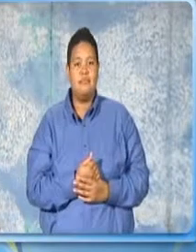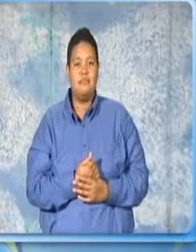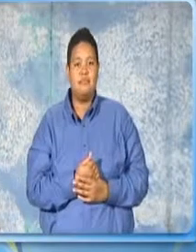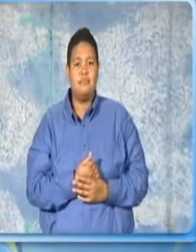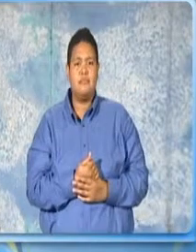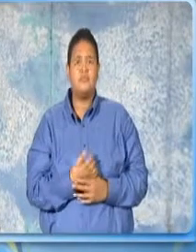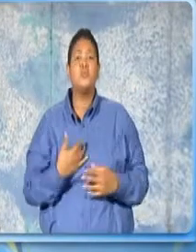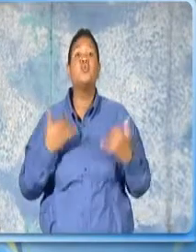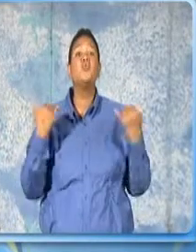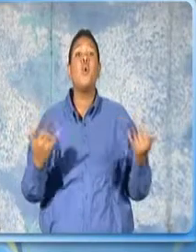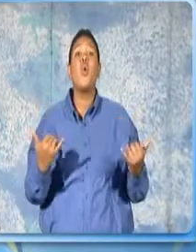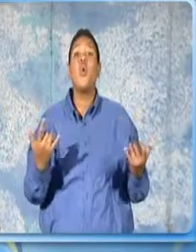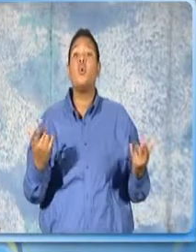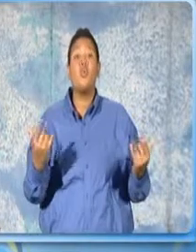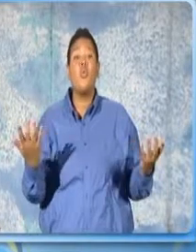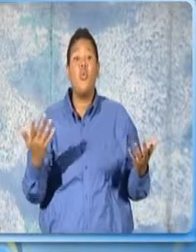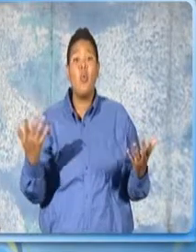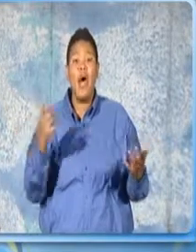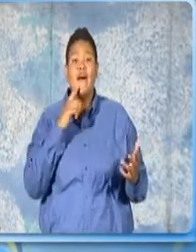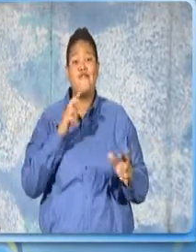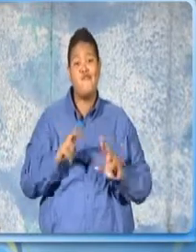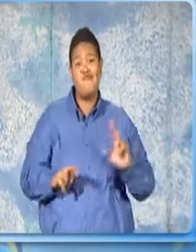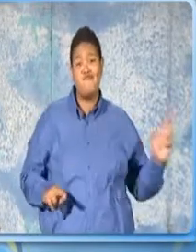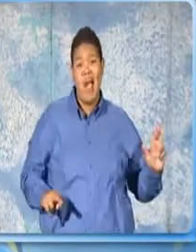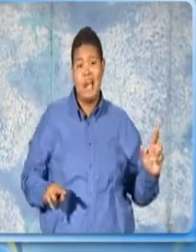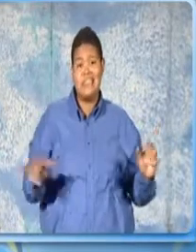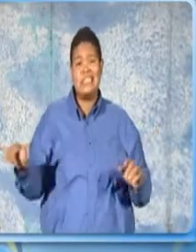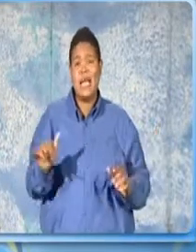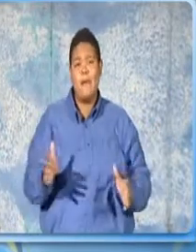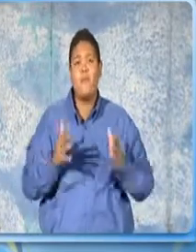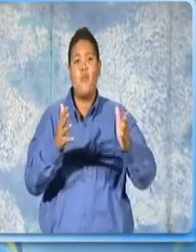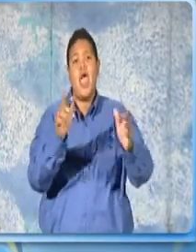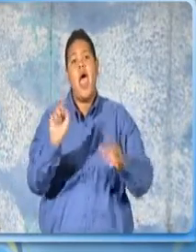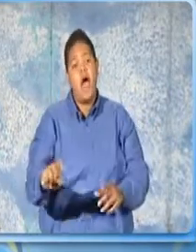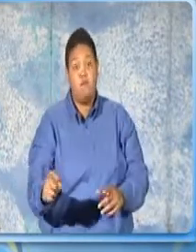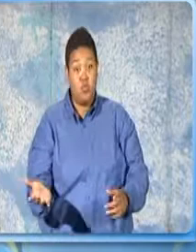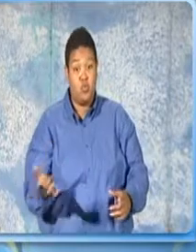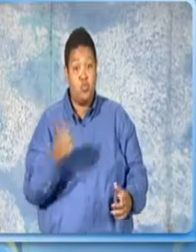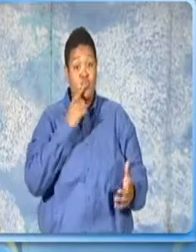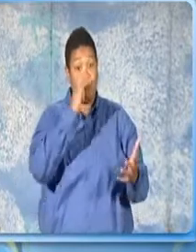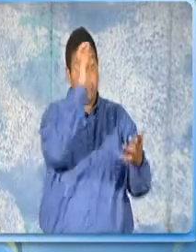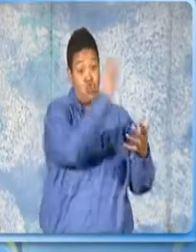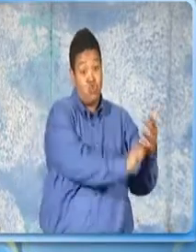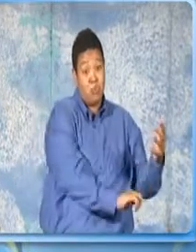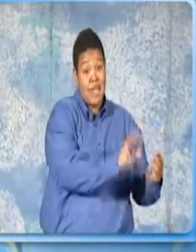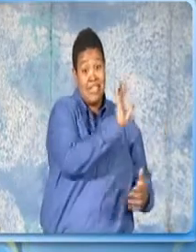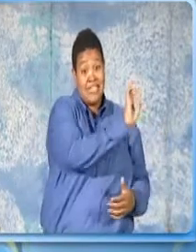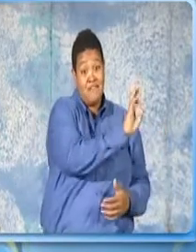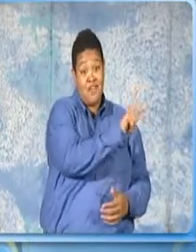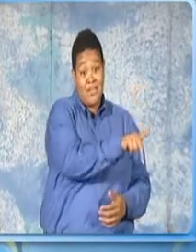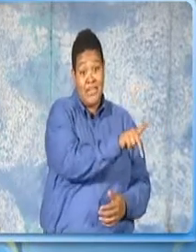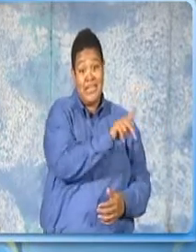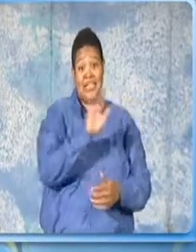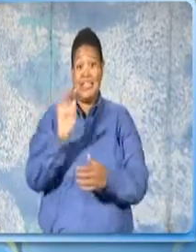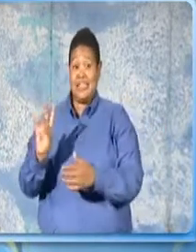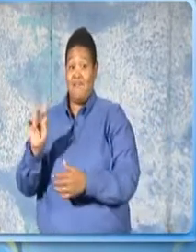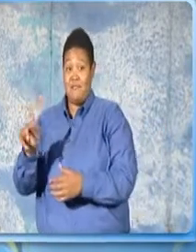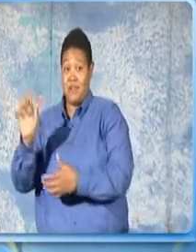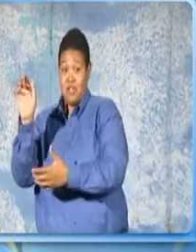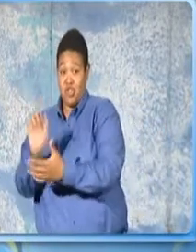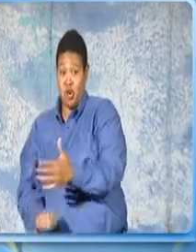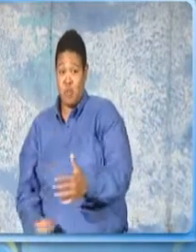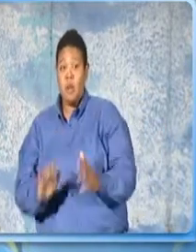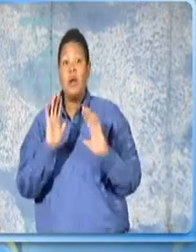We now have to deal with the right-hand side in the same manner. Subtracting 7p from both sides leaves us